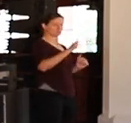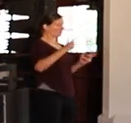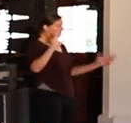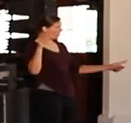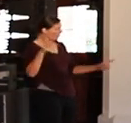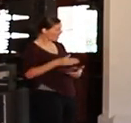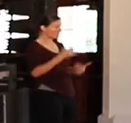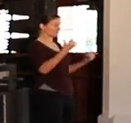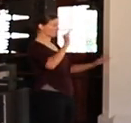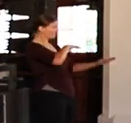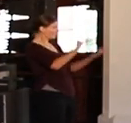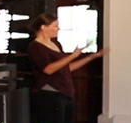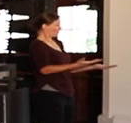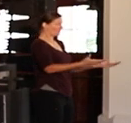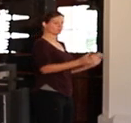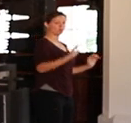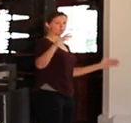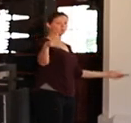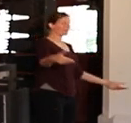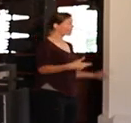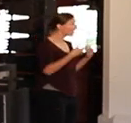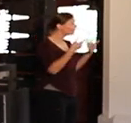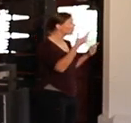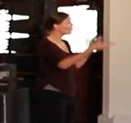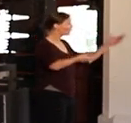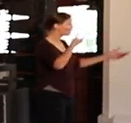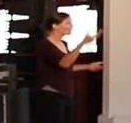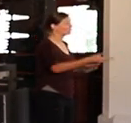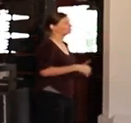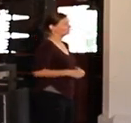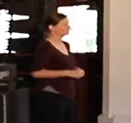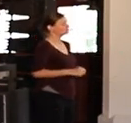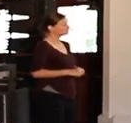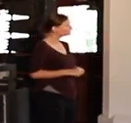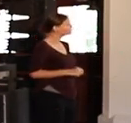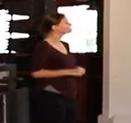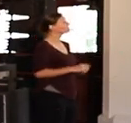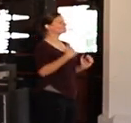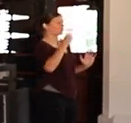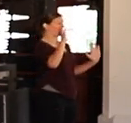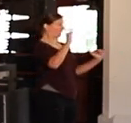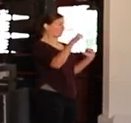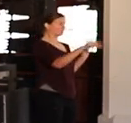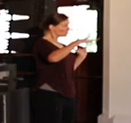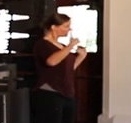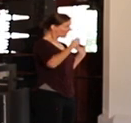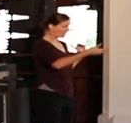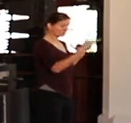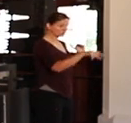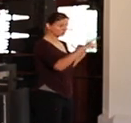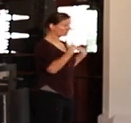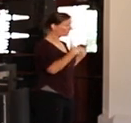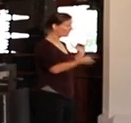you are here. Welcome, welcome, welcome. I hope you do feel welcome. Do you feel